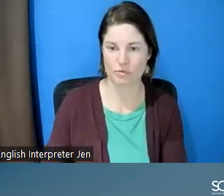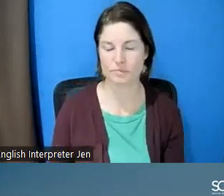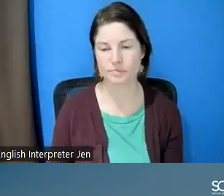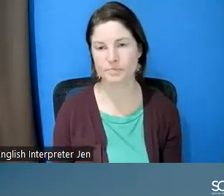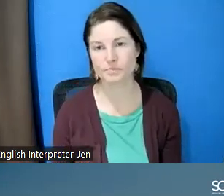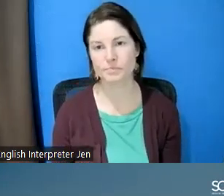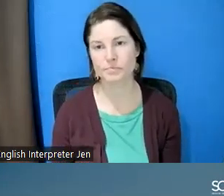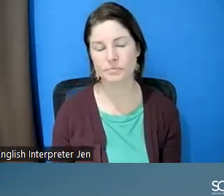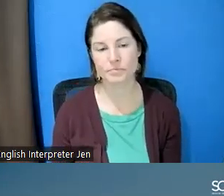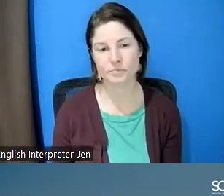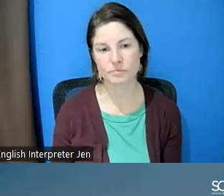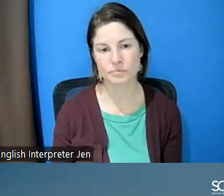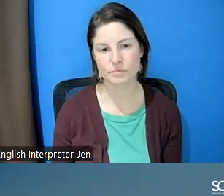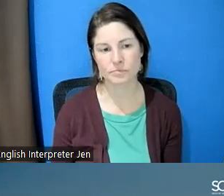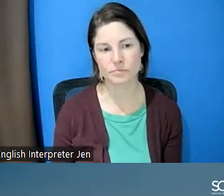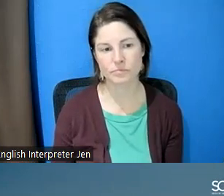Okay, got it. Thank you.